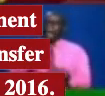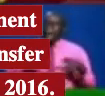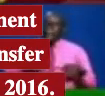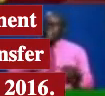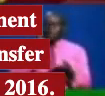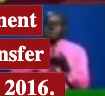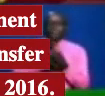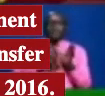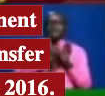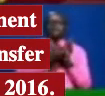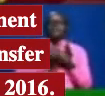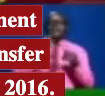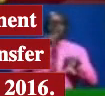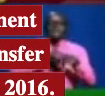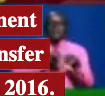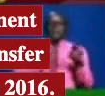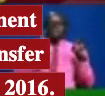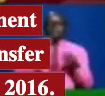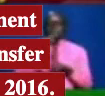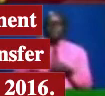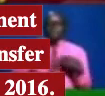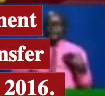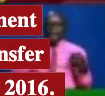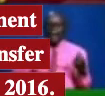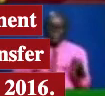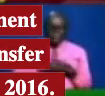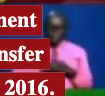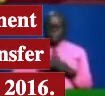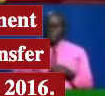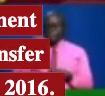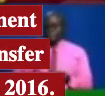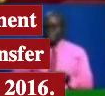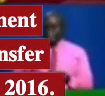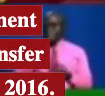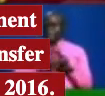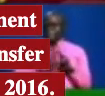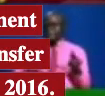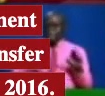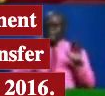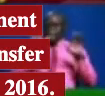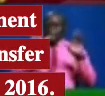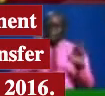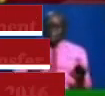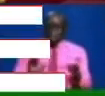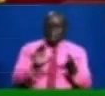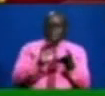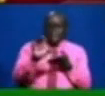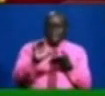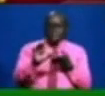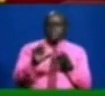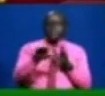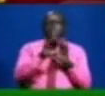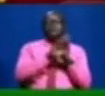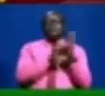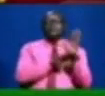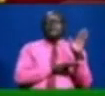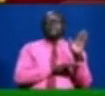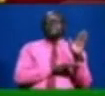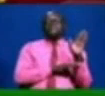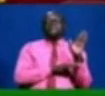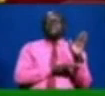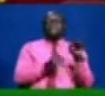it comes to issues of health. So it is a very important cash transfer program. It